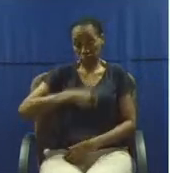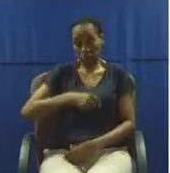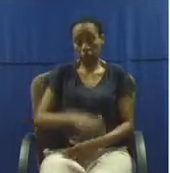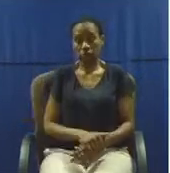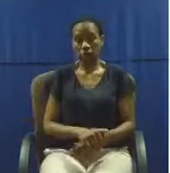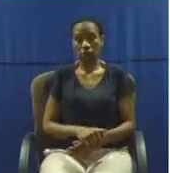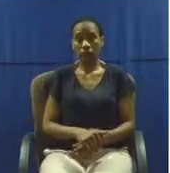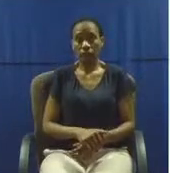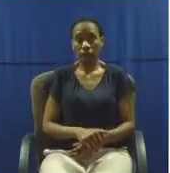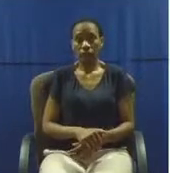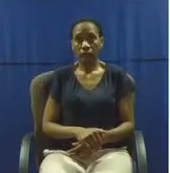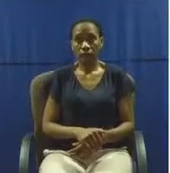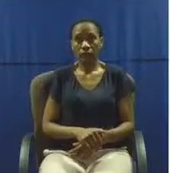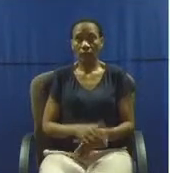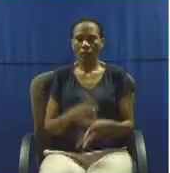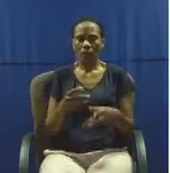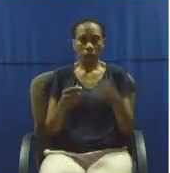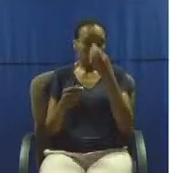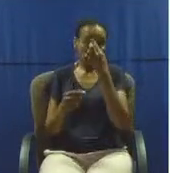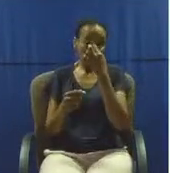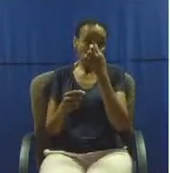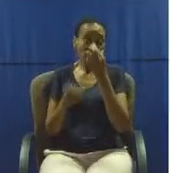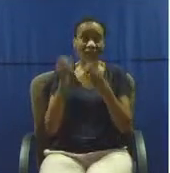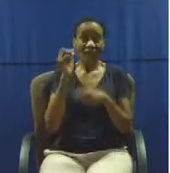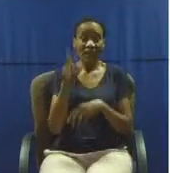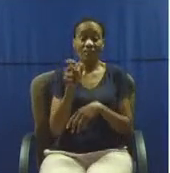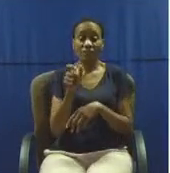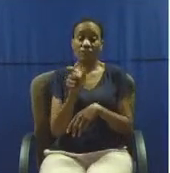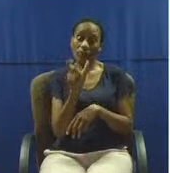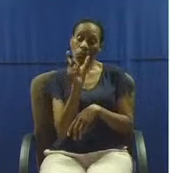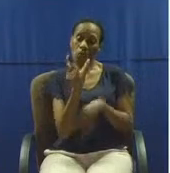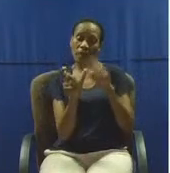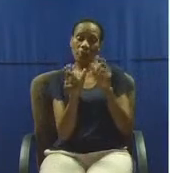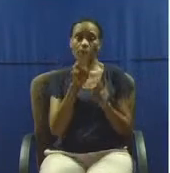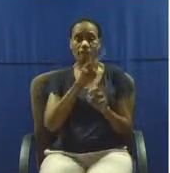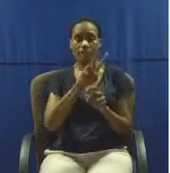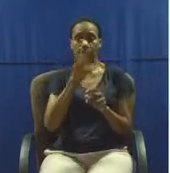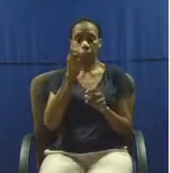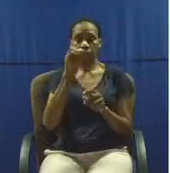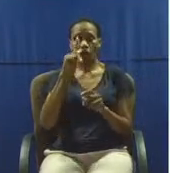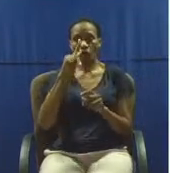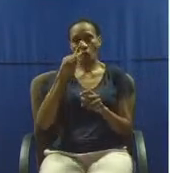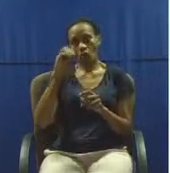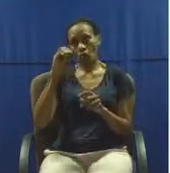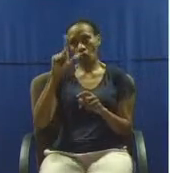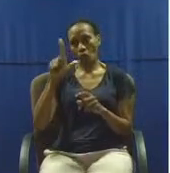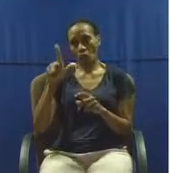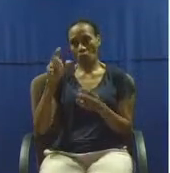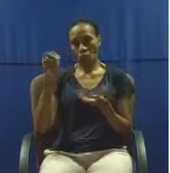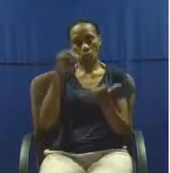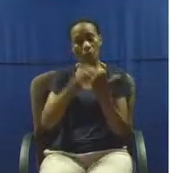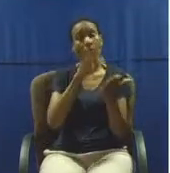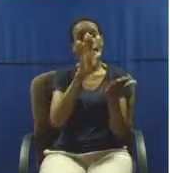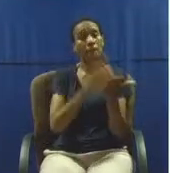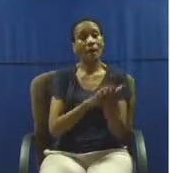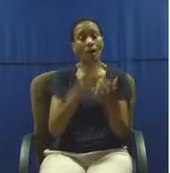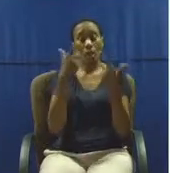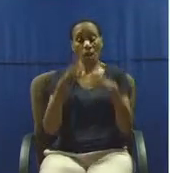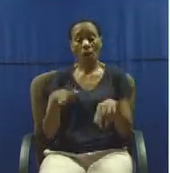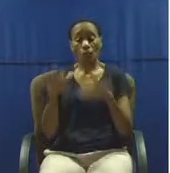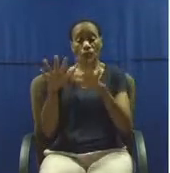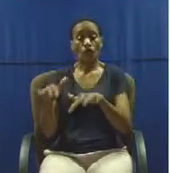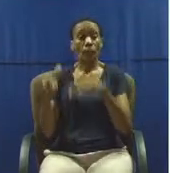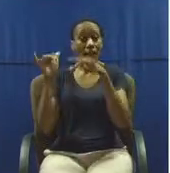a sad day, Speaker, if the word focal enters the lexicon of Parliament because